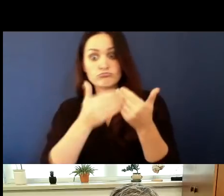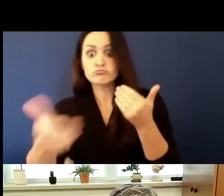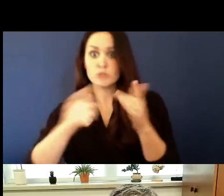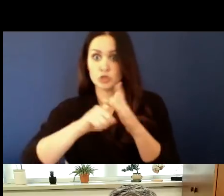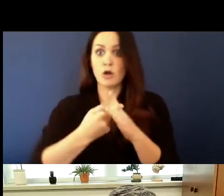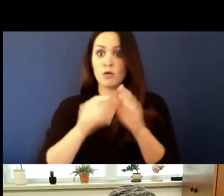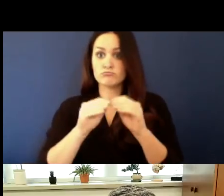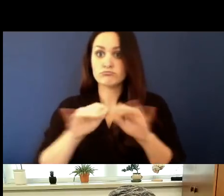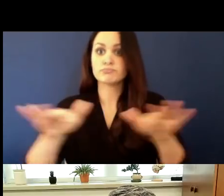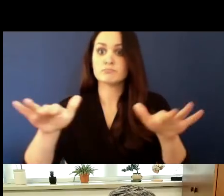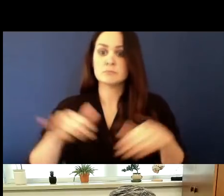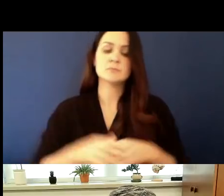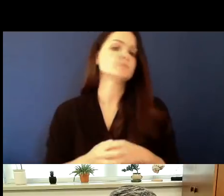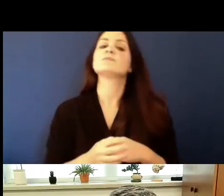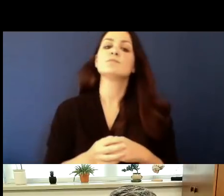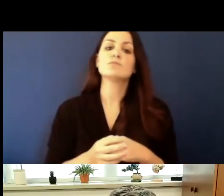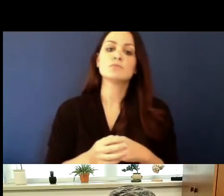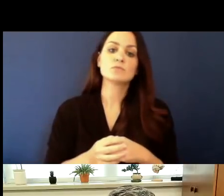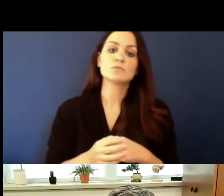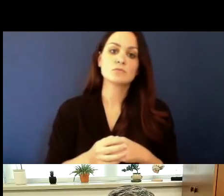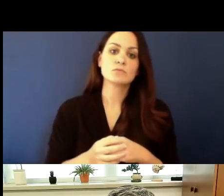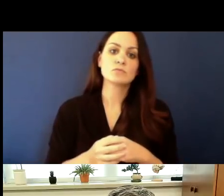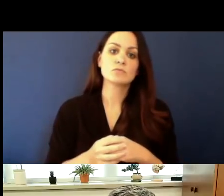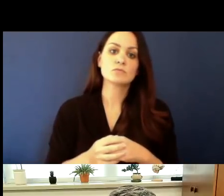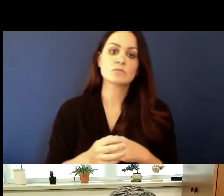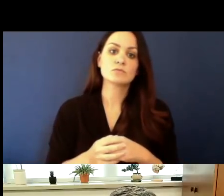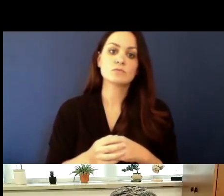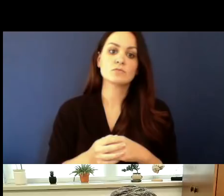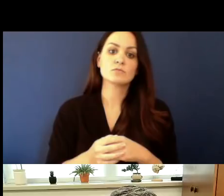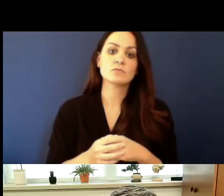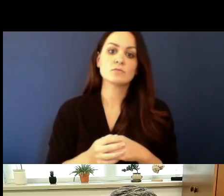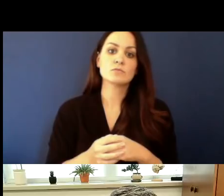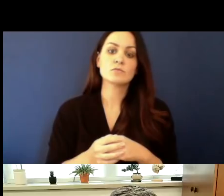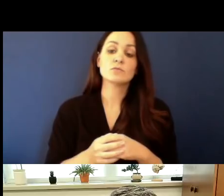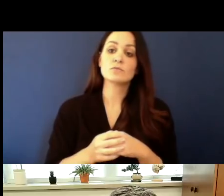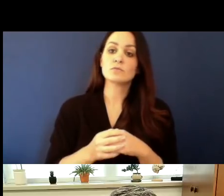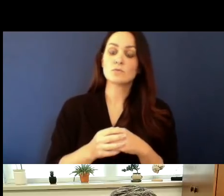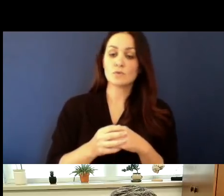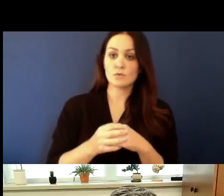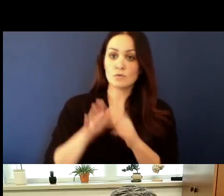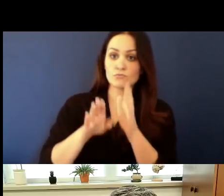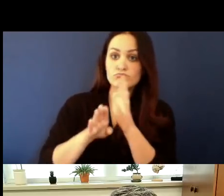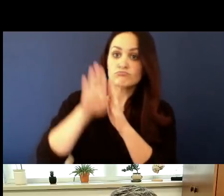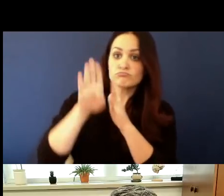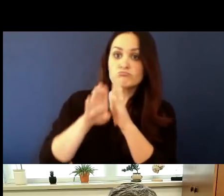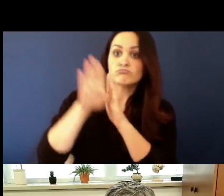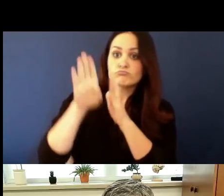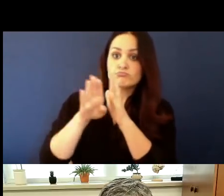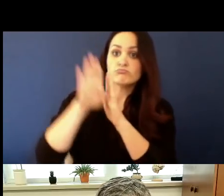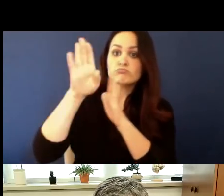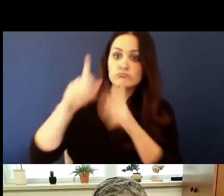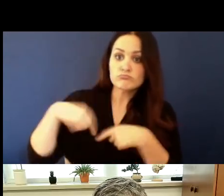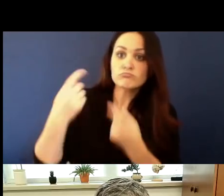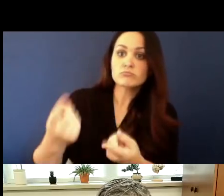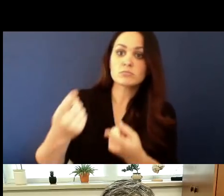So as we develop these solutions and we saw how many of us